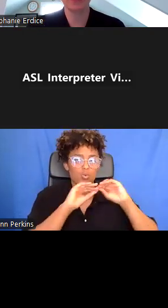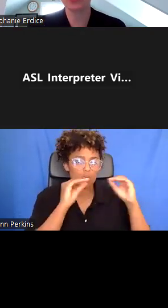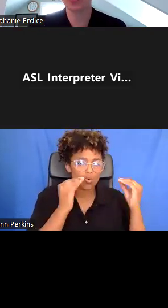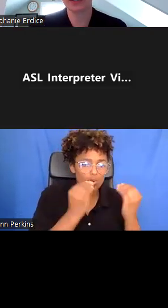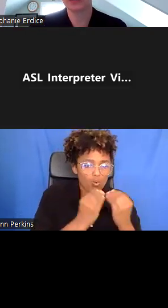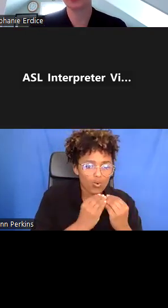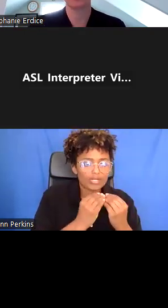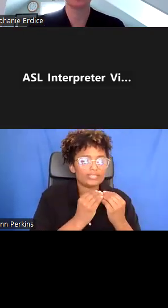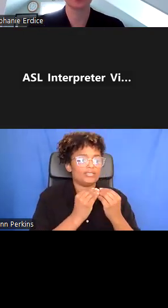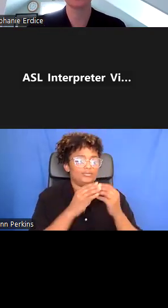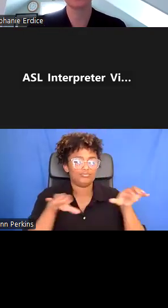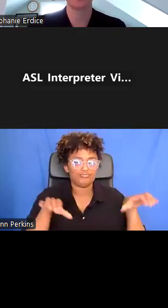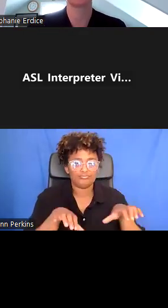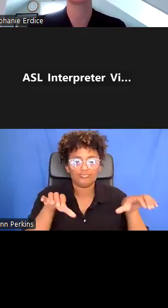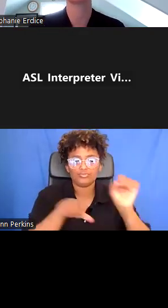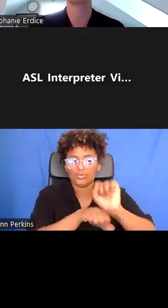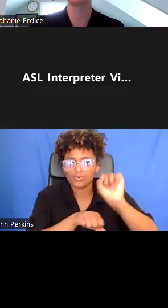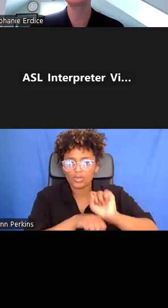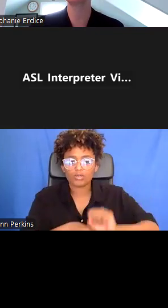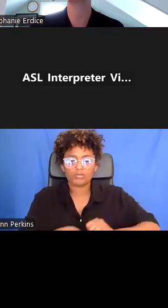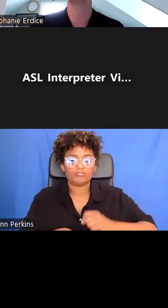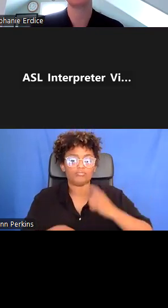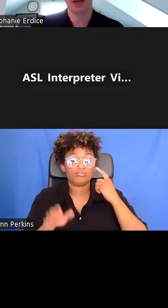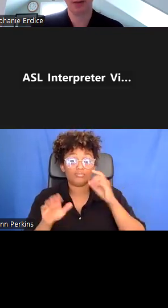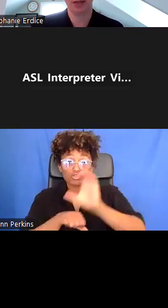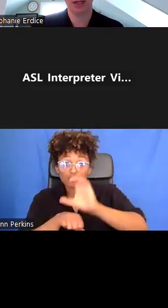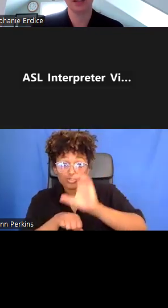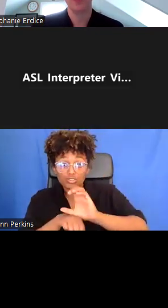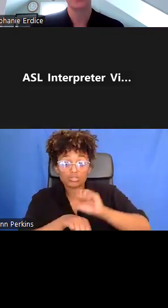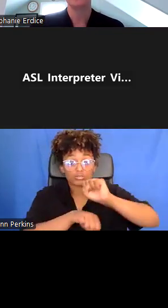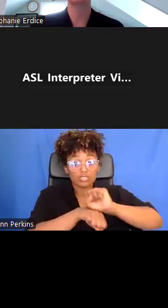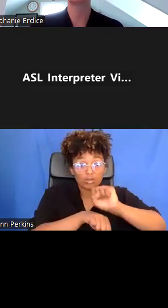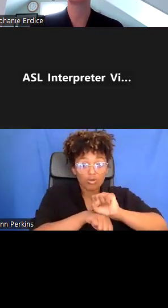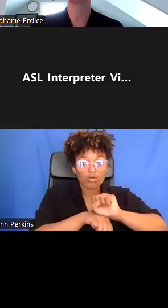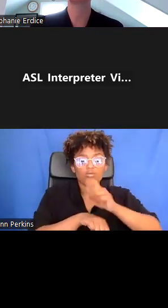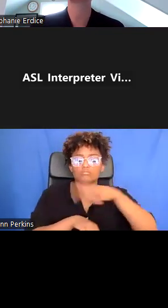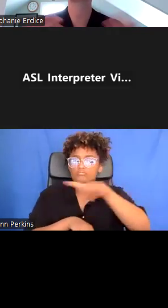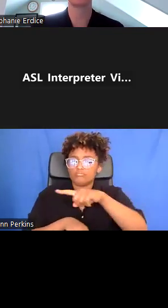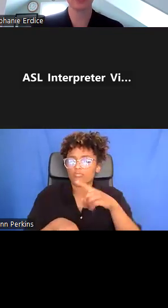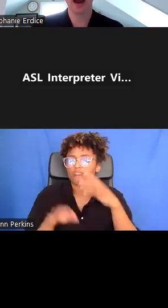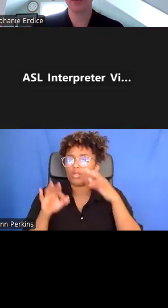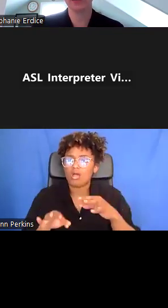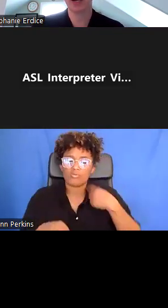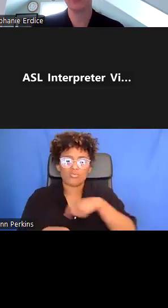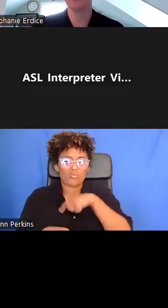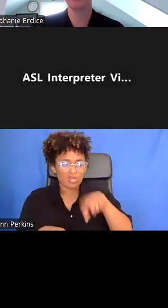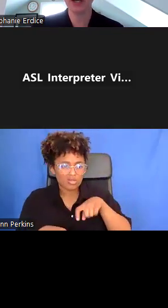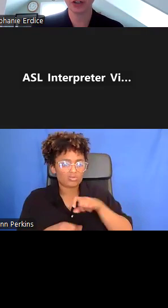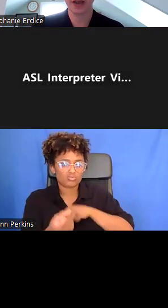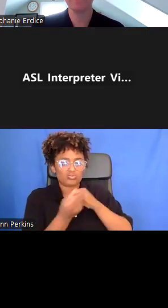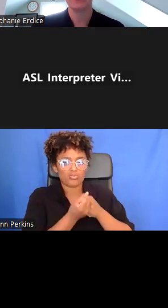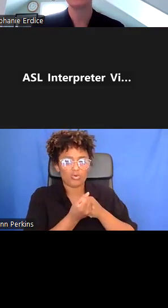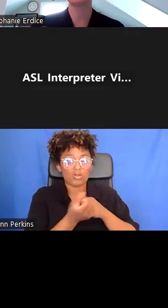in faith-based organizations like churches and synagogues that were like, we need to do something about this. And so this didn't start out of some kind